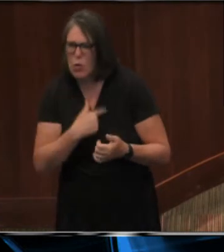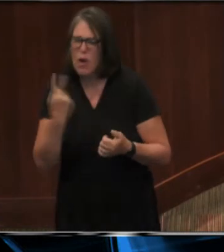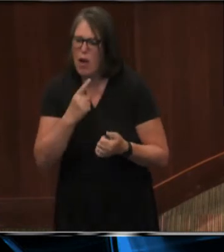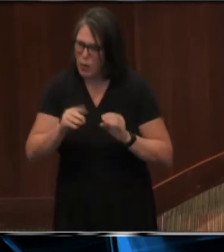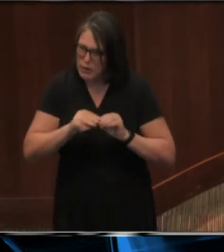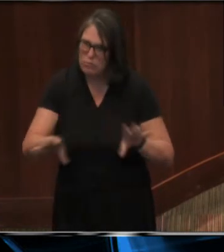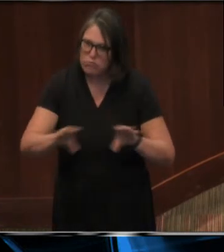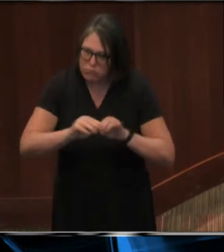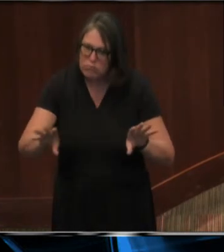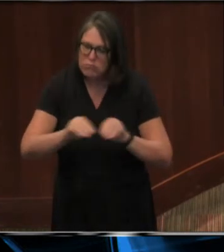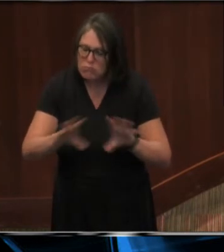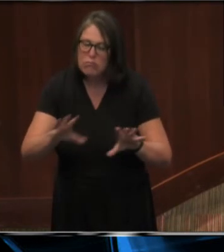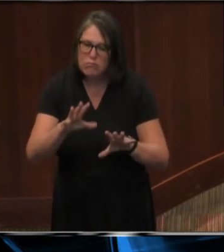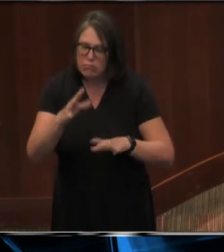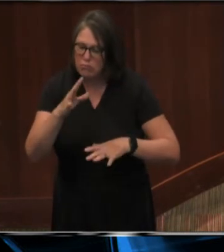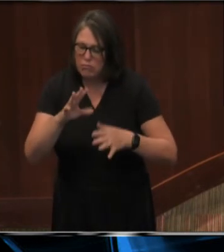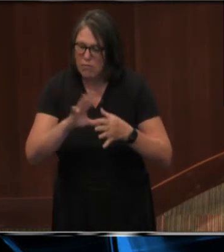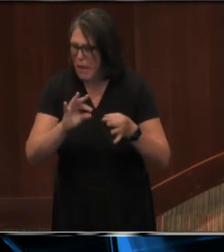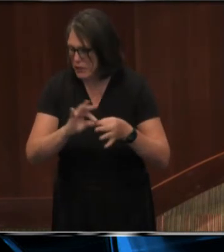out.